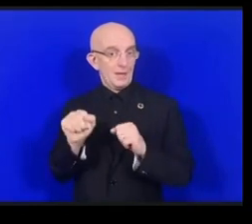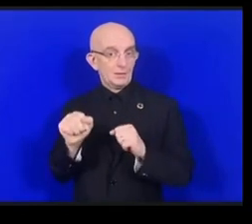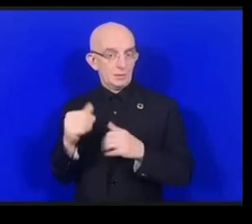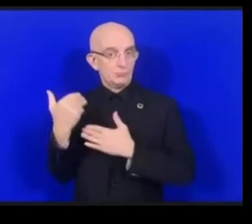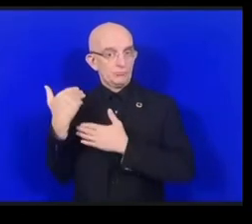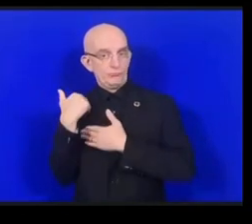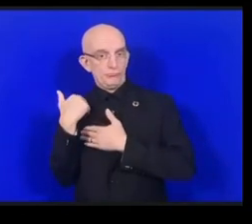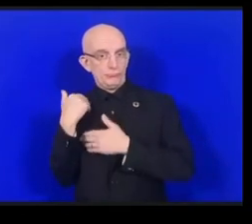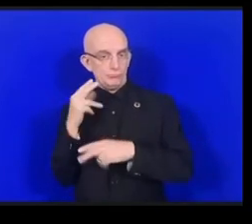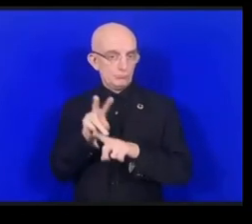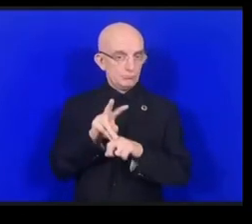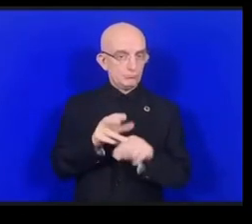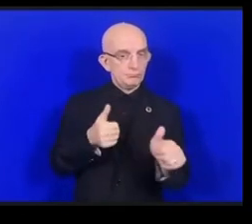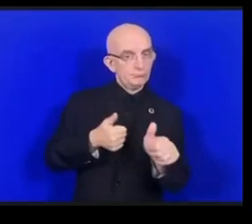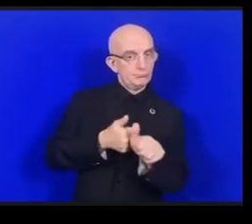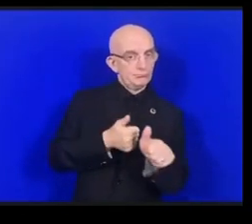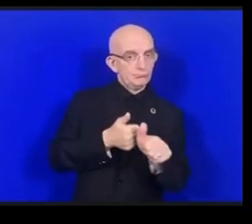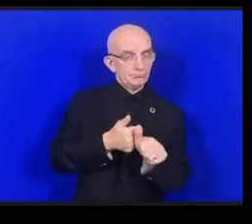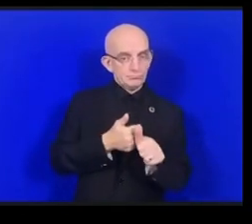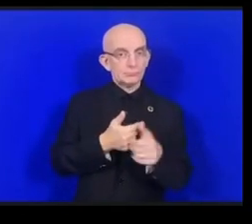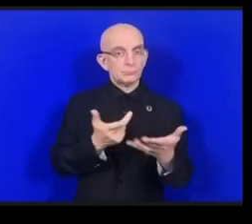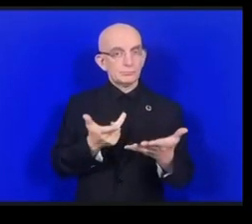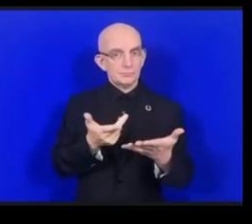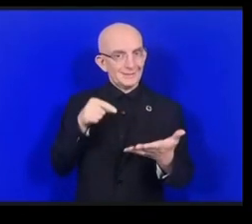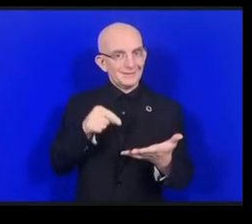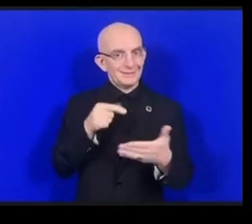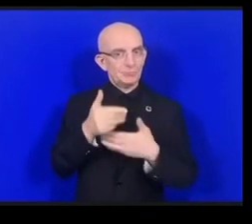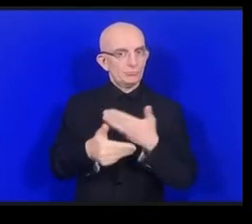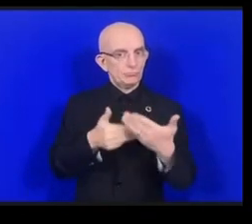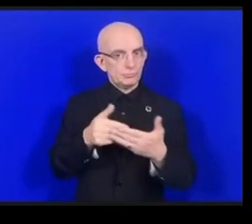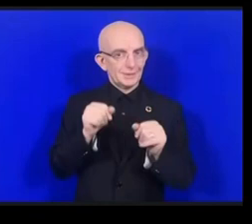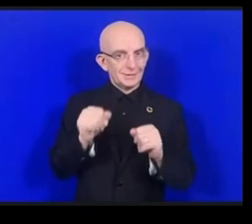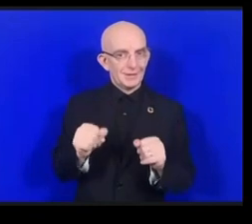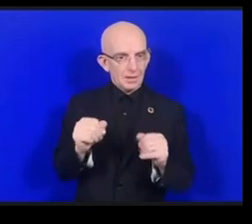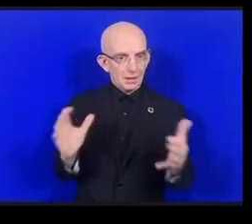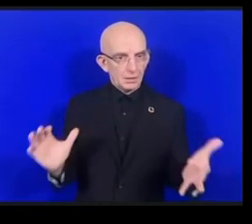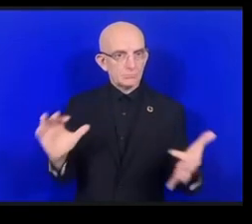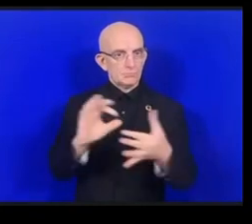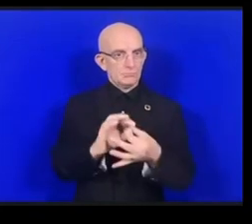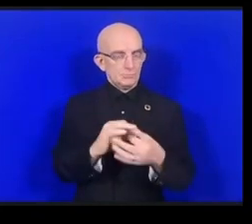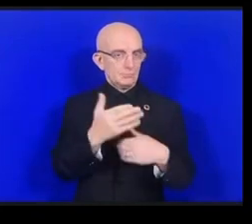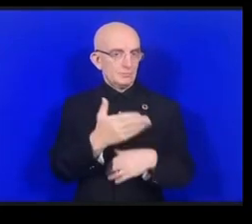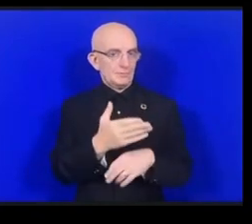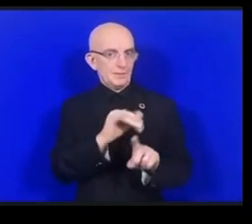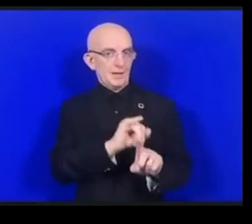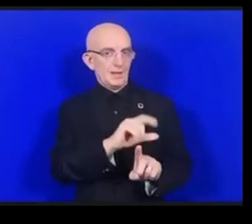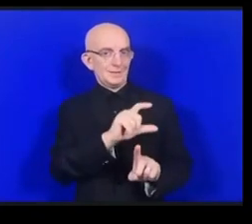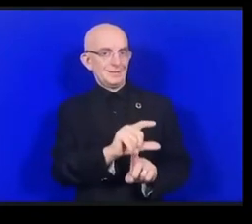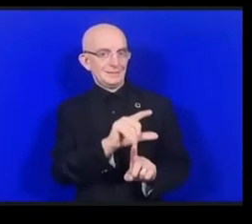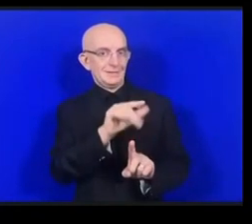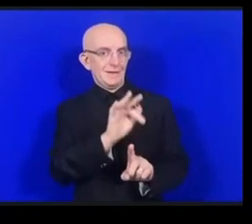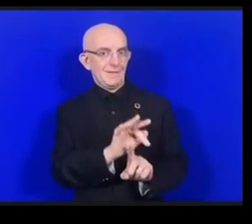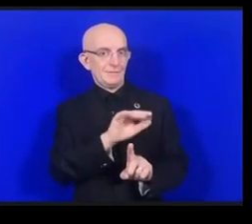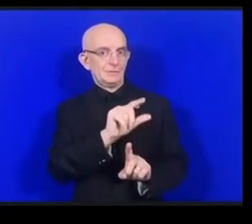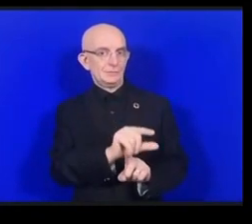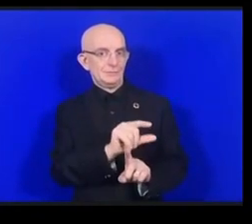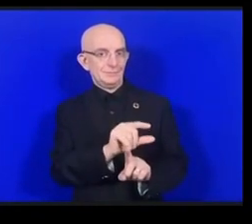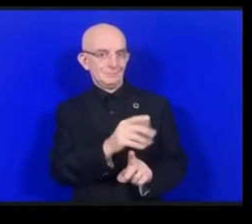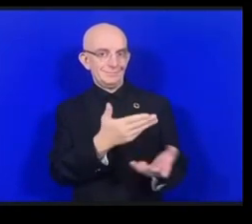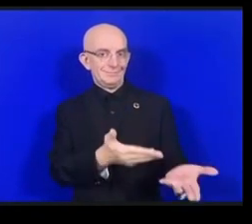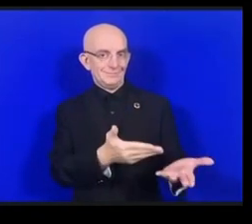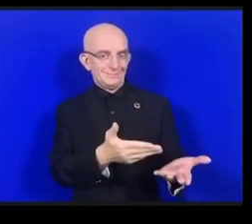Governor Community uh for the building their better understandings and to keep them to continue participate in this